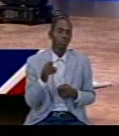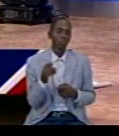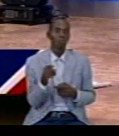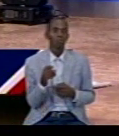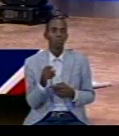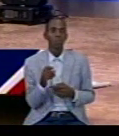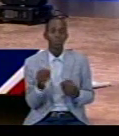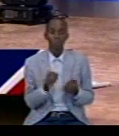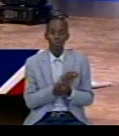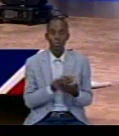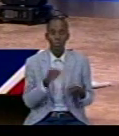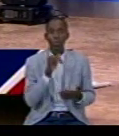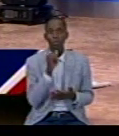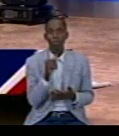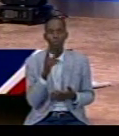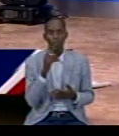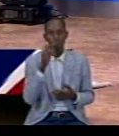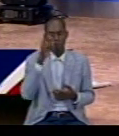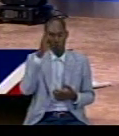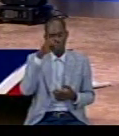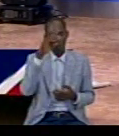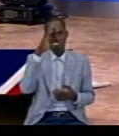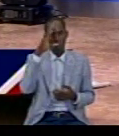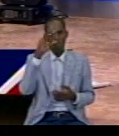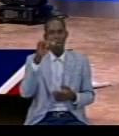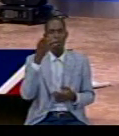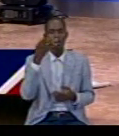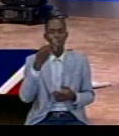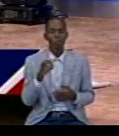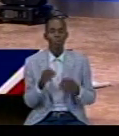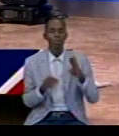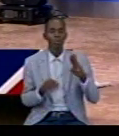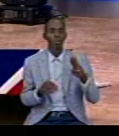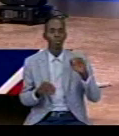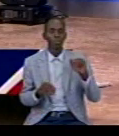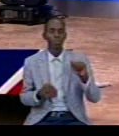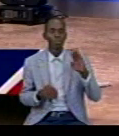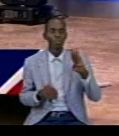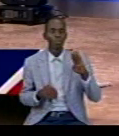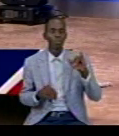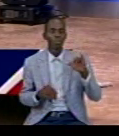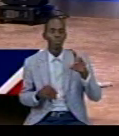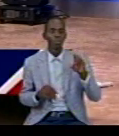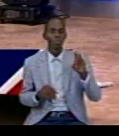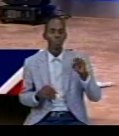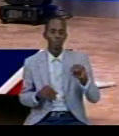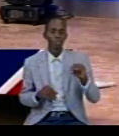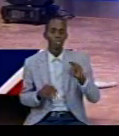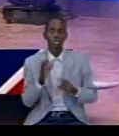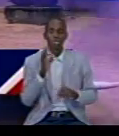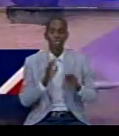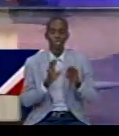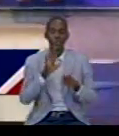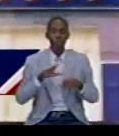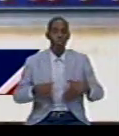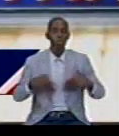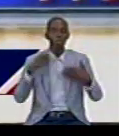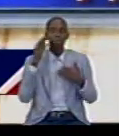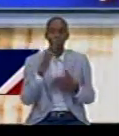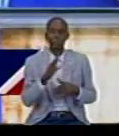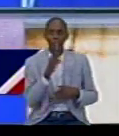not the wise men of Babylon. If your life could be a